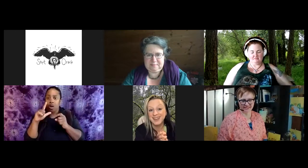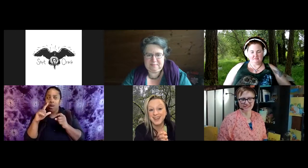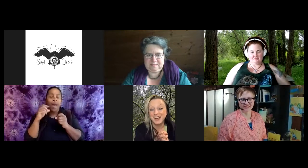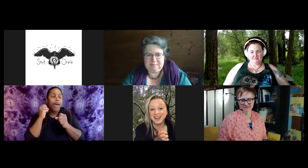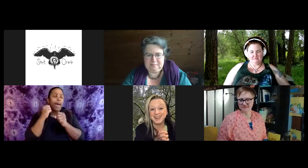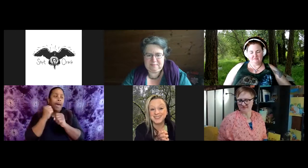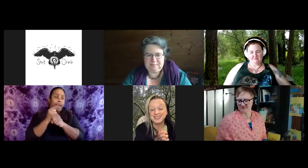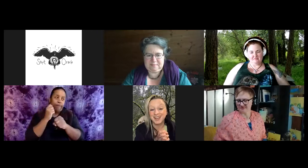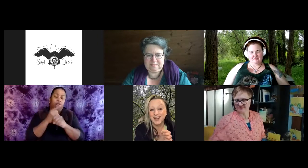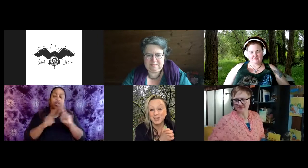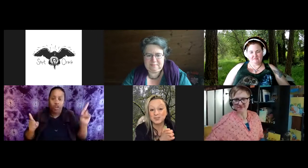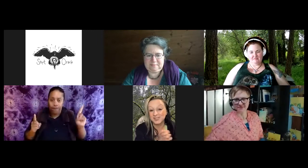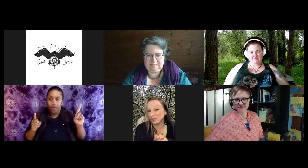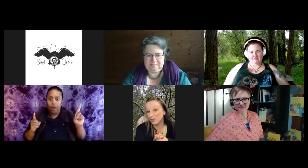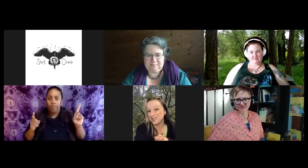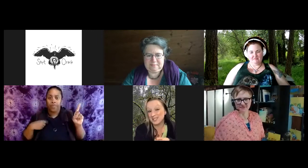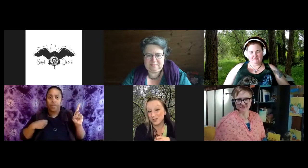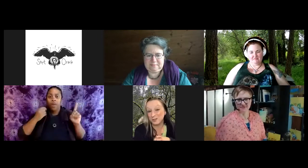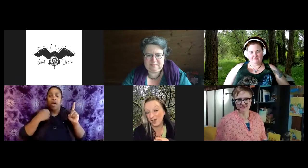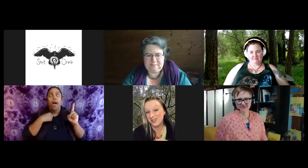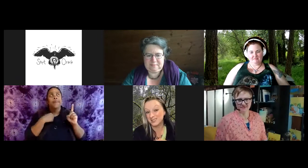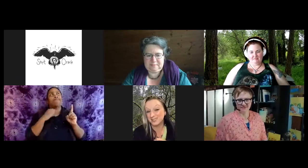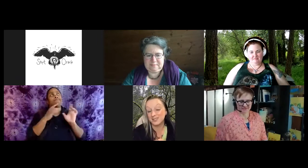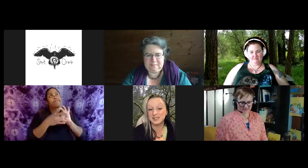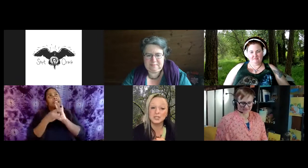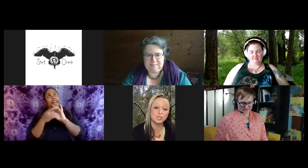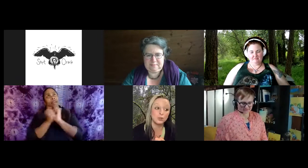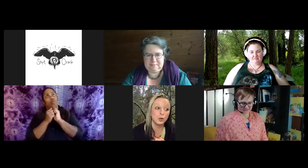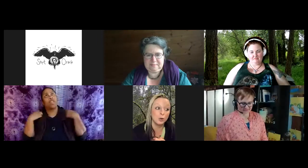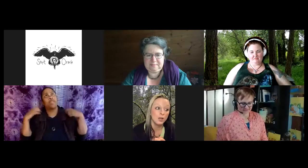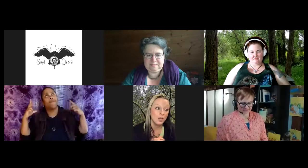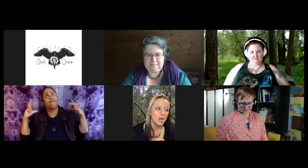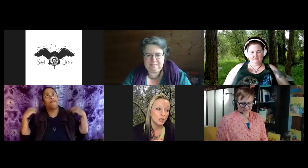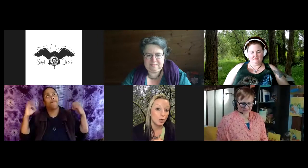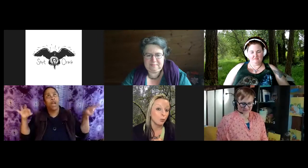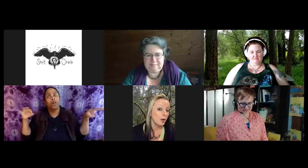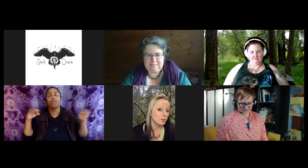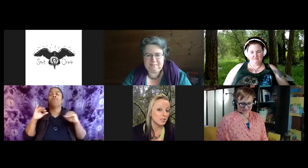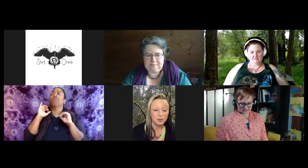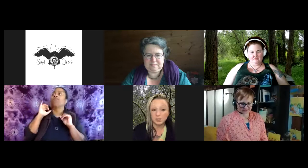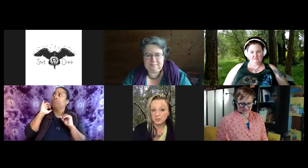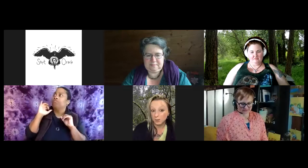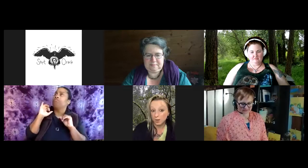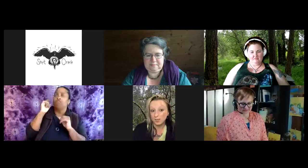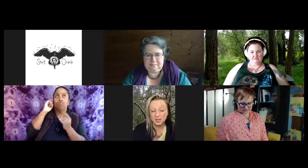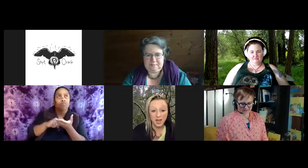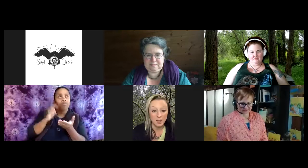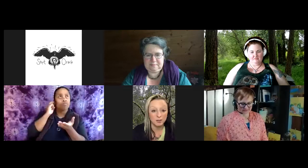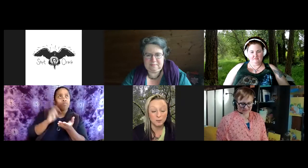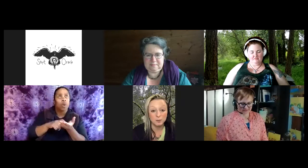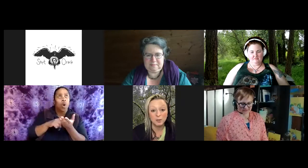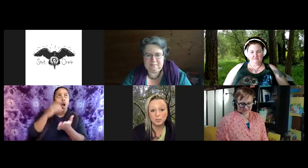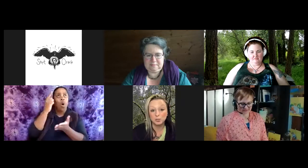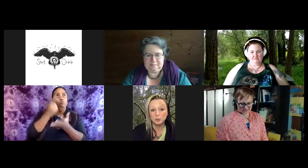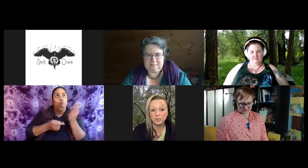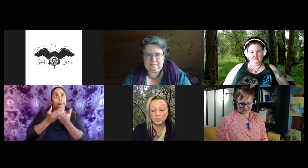year. And I kind of really tune into the fairies and listen to, what materials they want me to gather